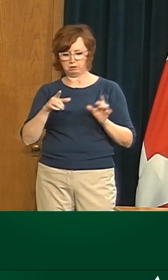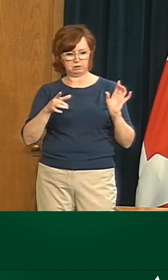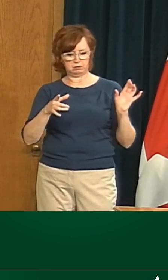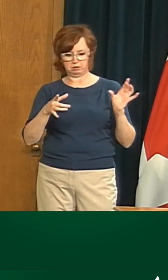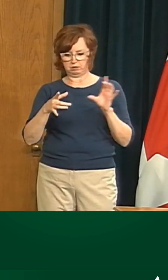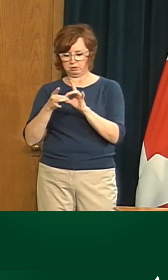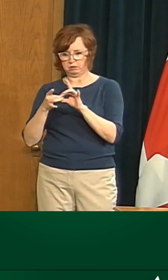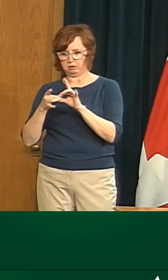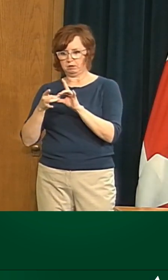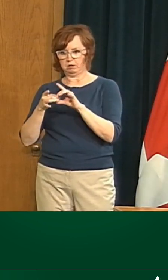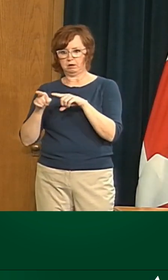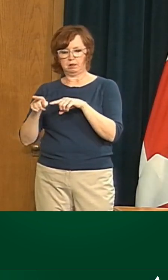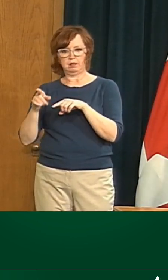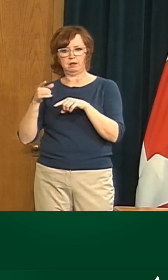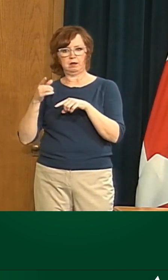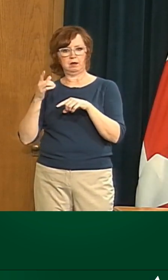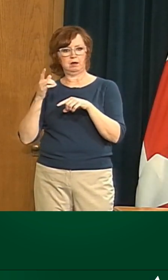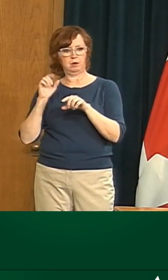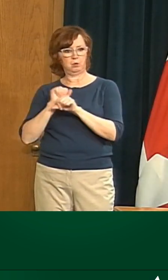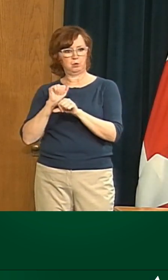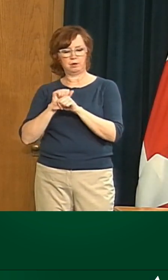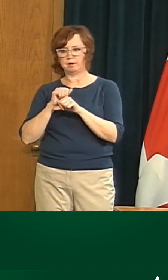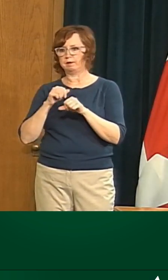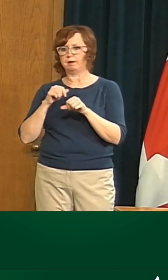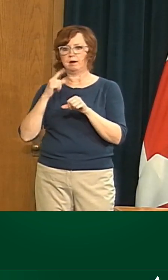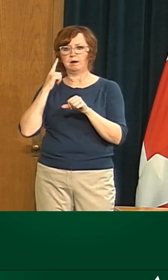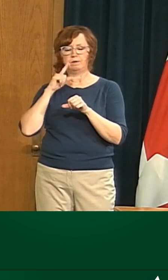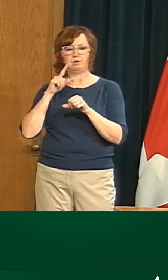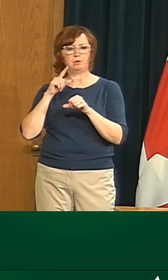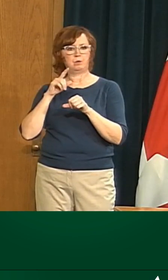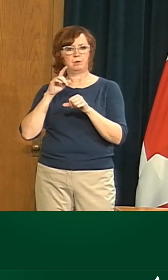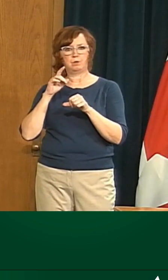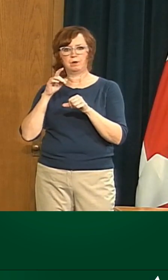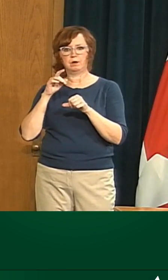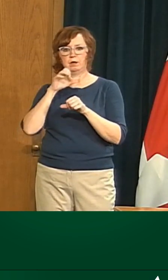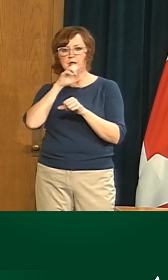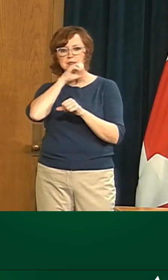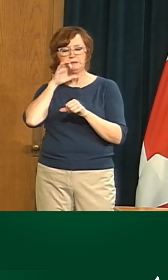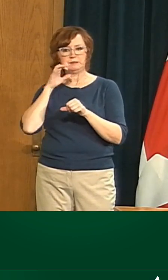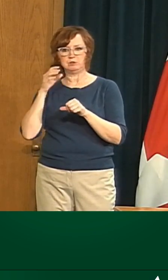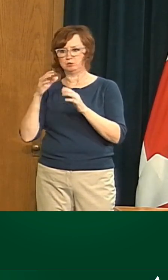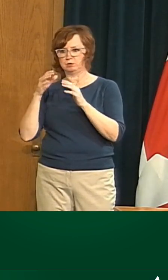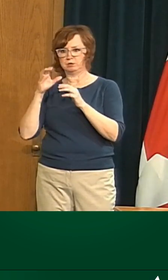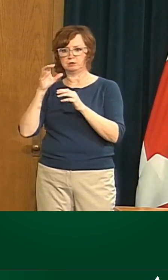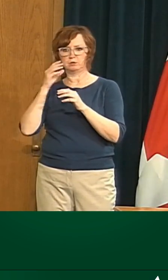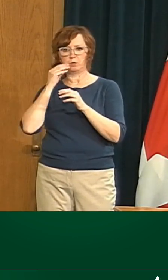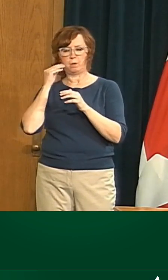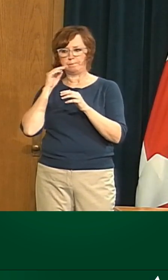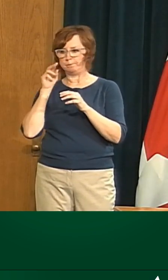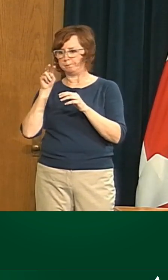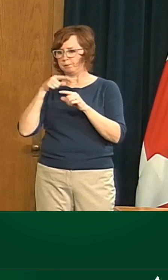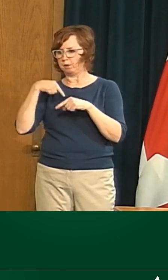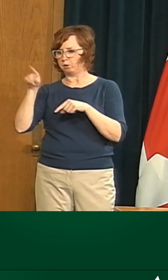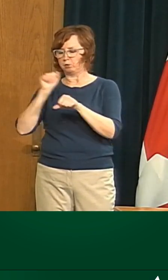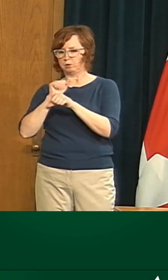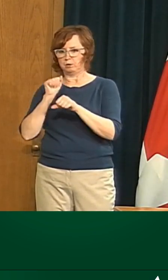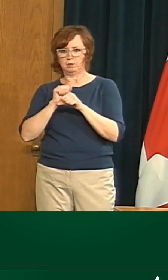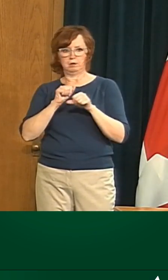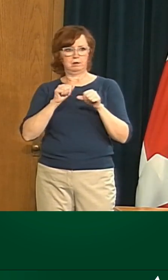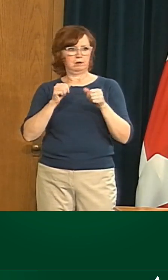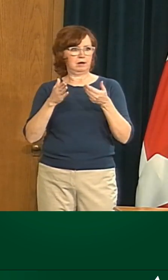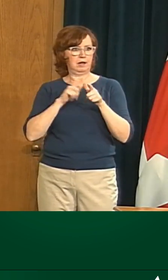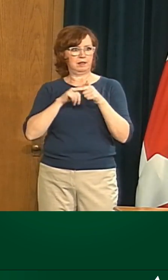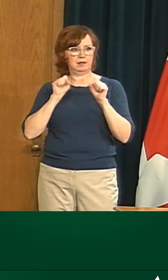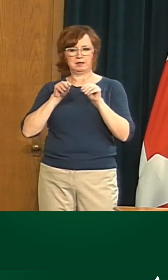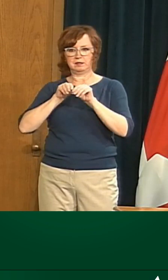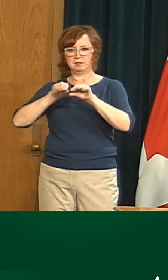or community care. So obviously each cluster needs to be managed in that integrated approach. It's not just a work setting, it's households where